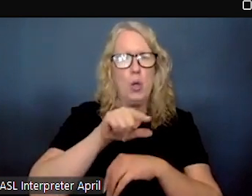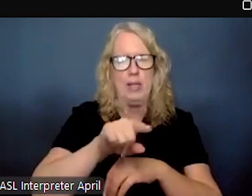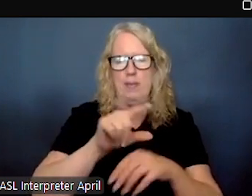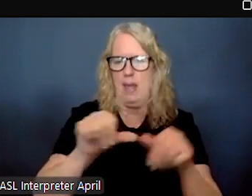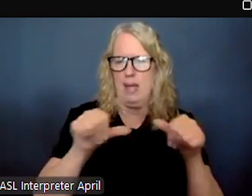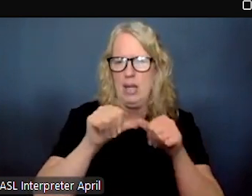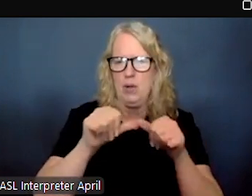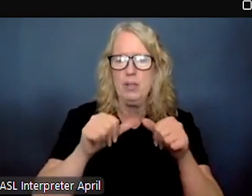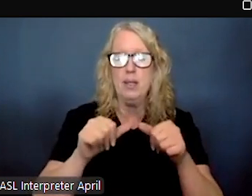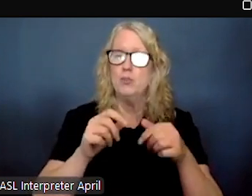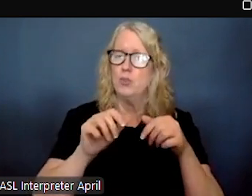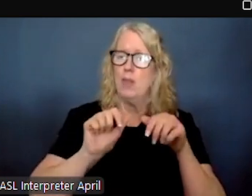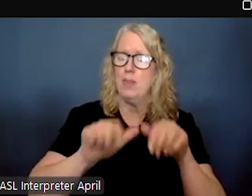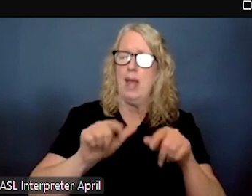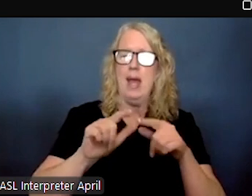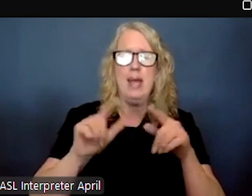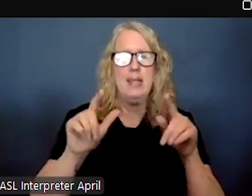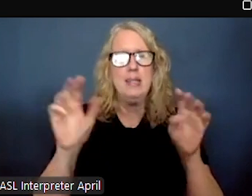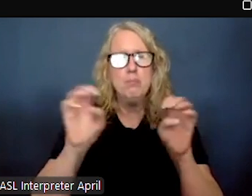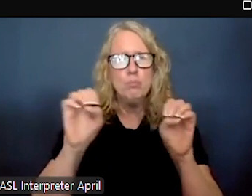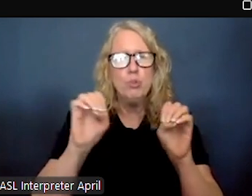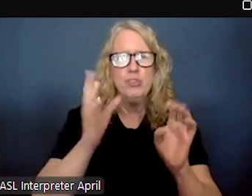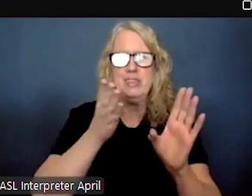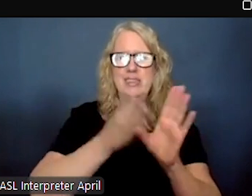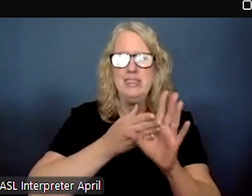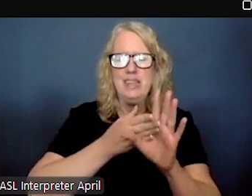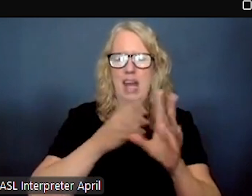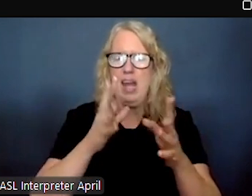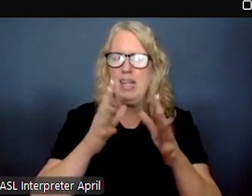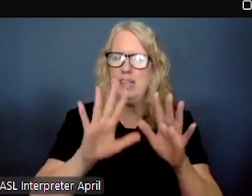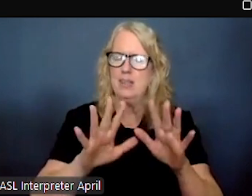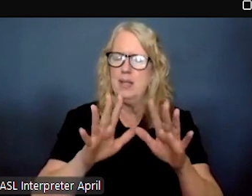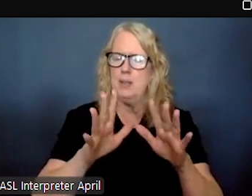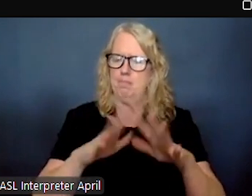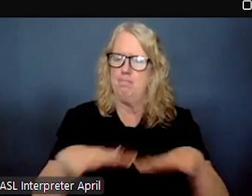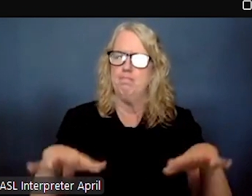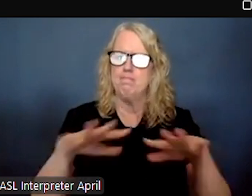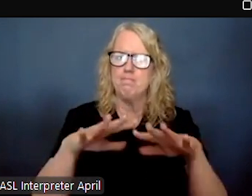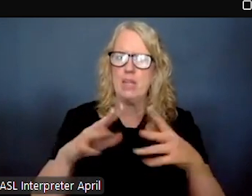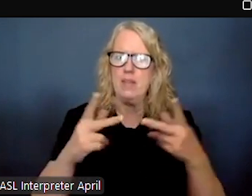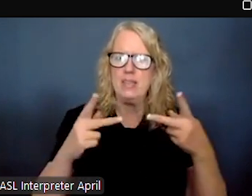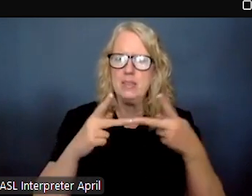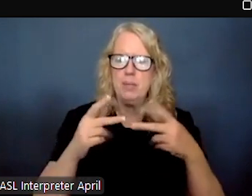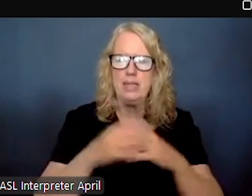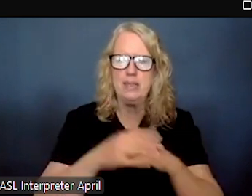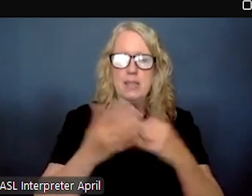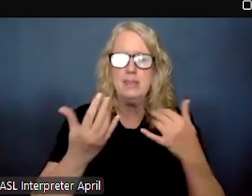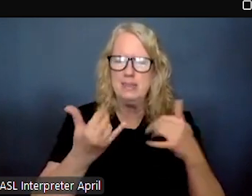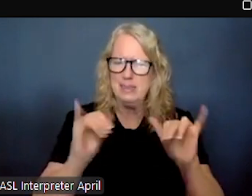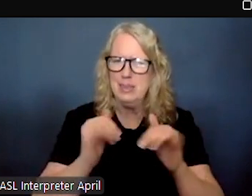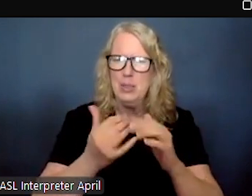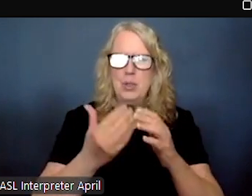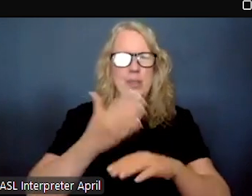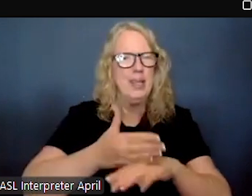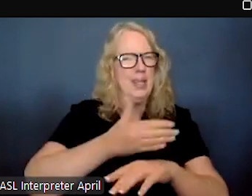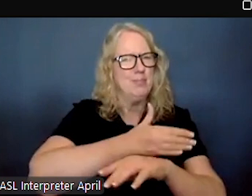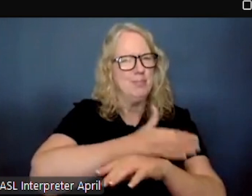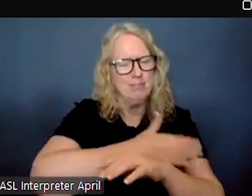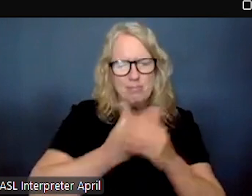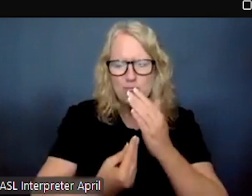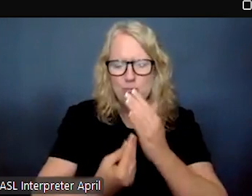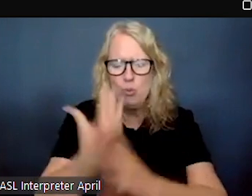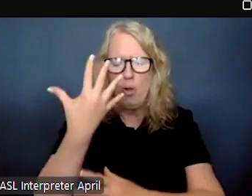So, even in that emergency psych space, there's still a lot of room to grow, room